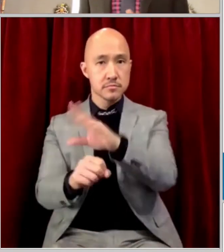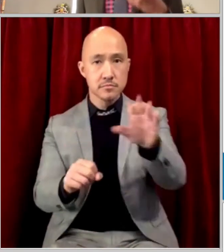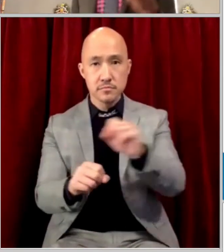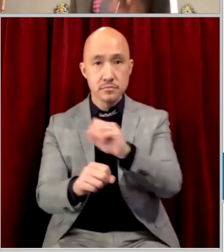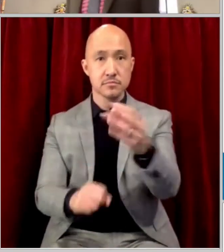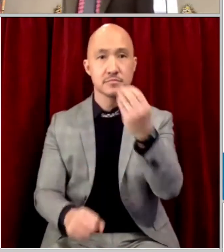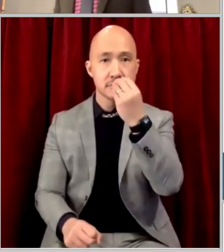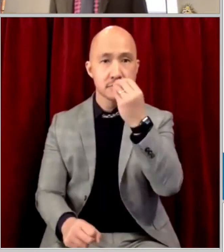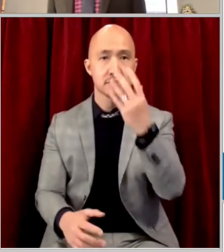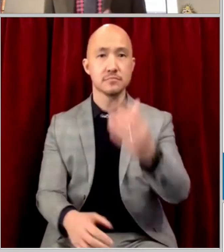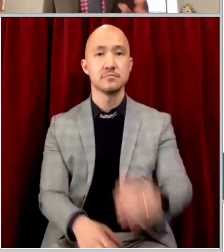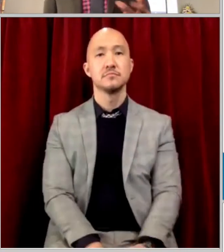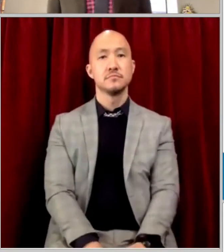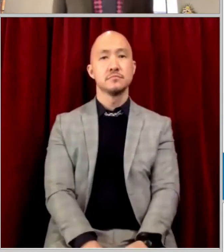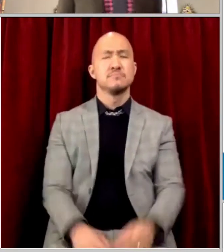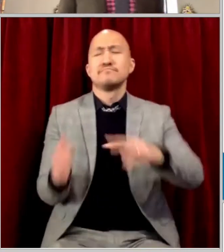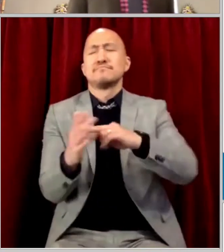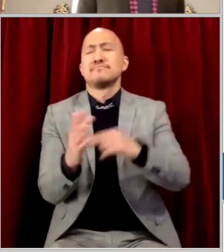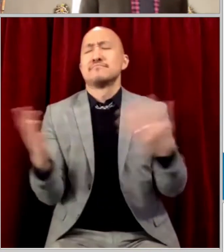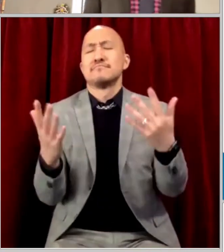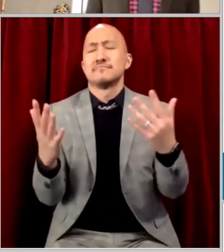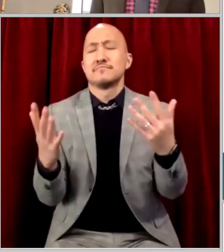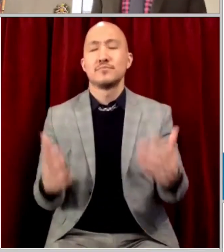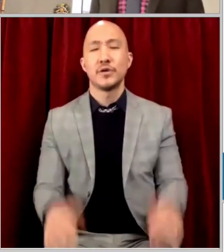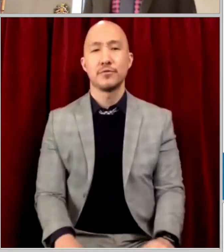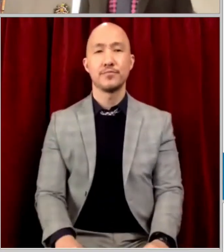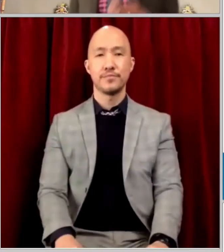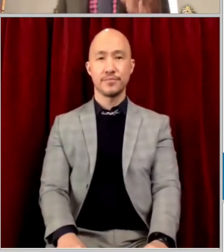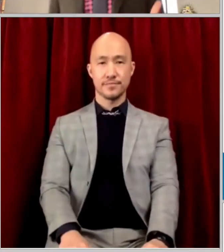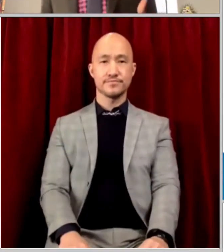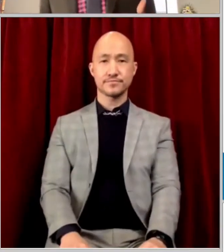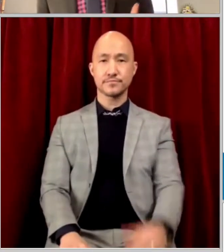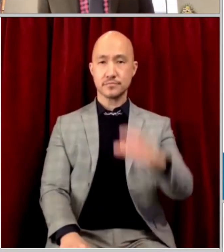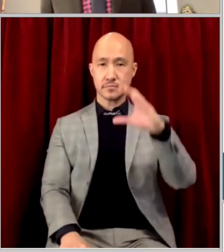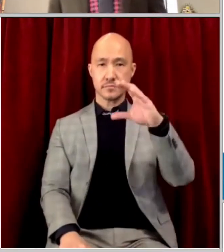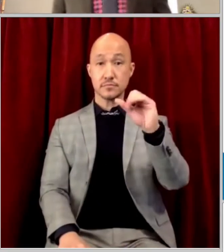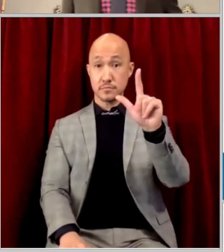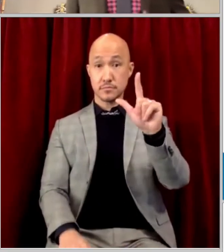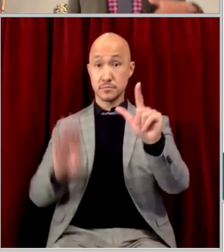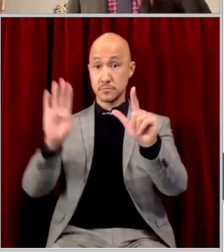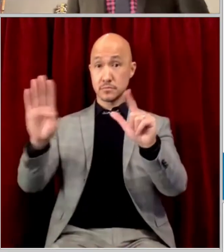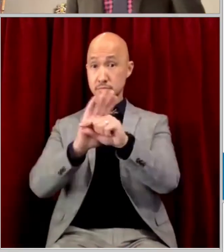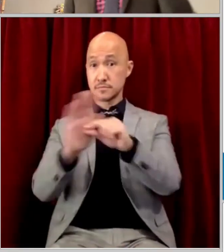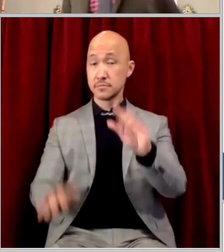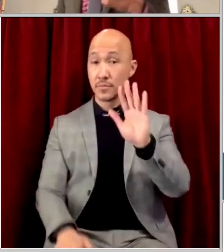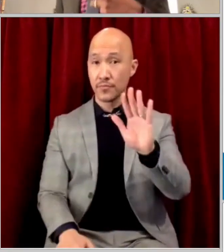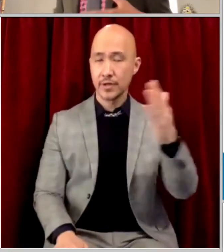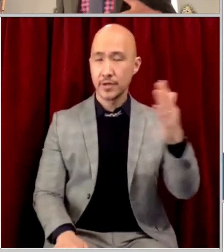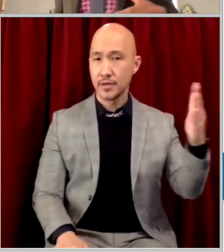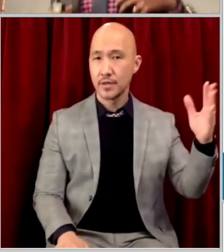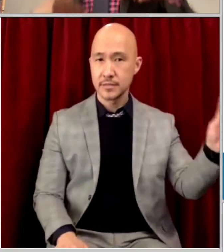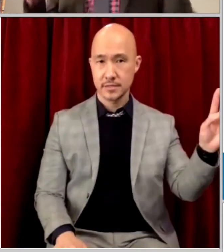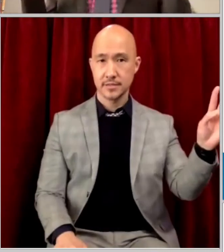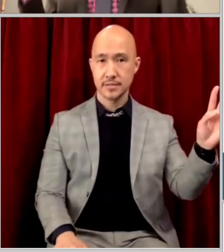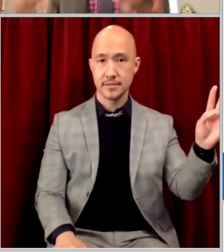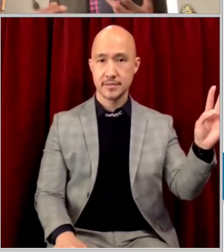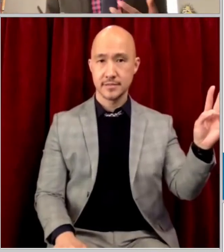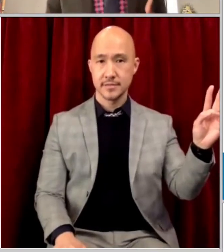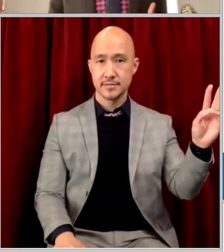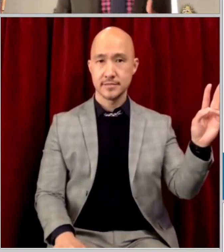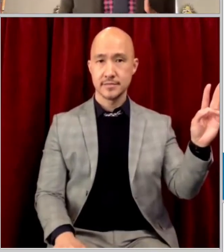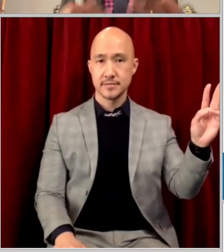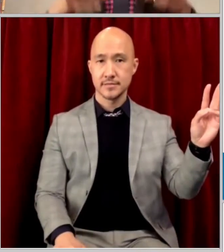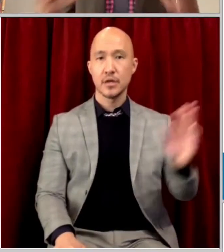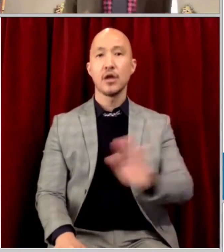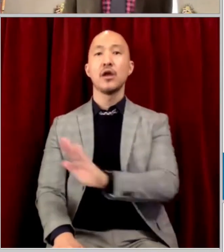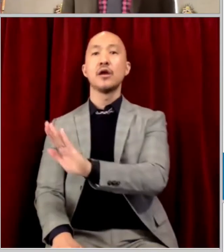for us as a Christian? Well, the Bible says in Colossians chapter 4, verses 5 to 6, that we need to season our